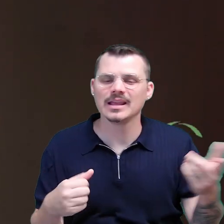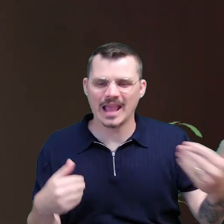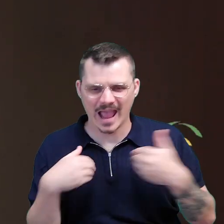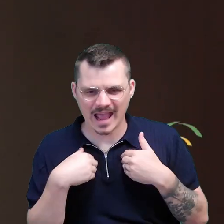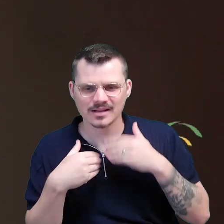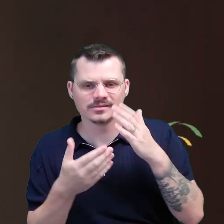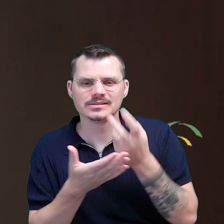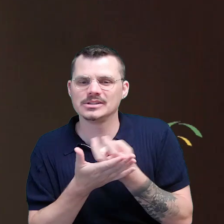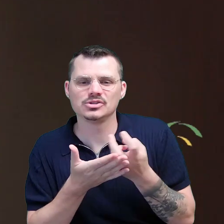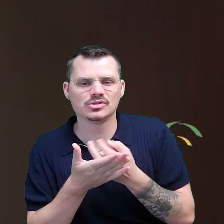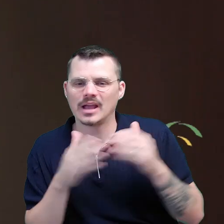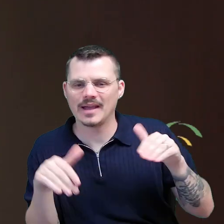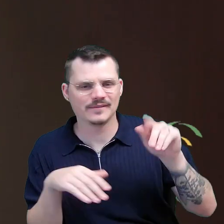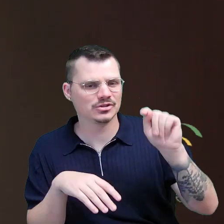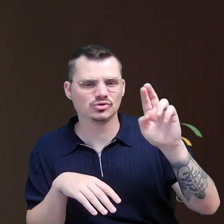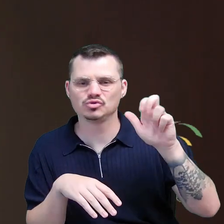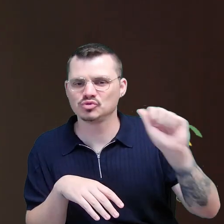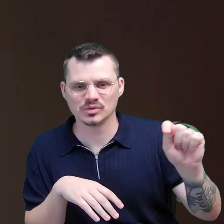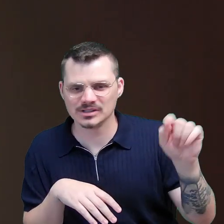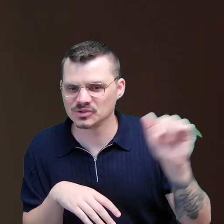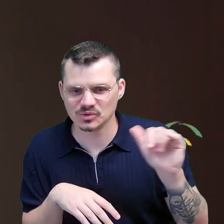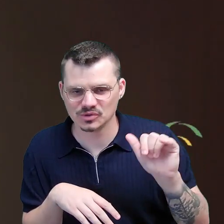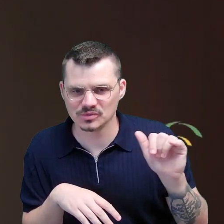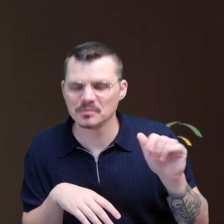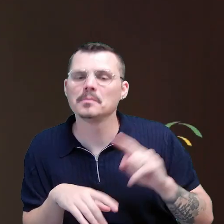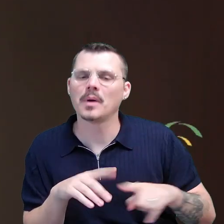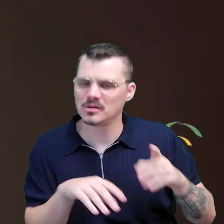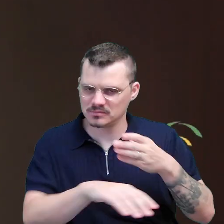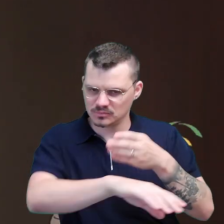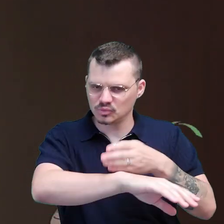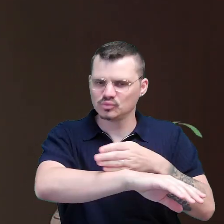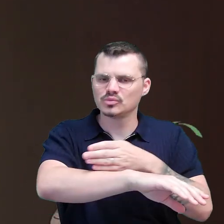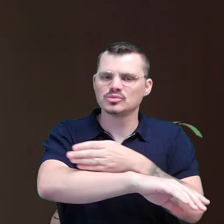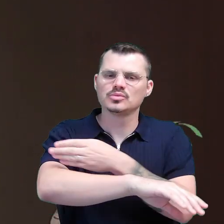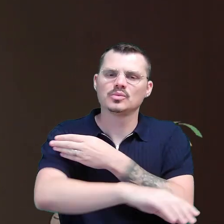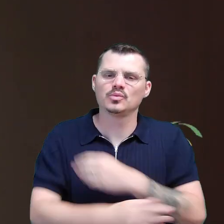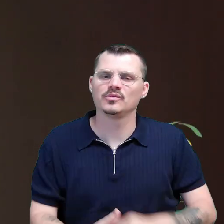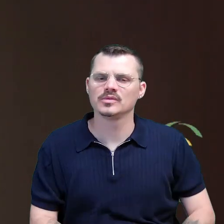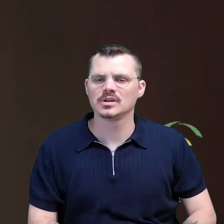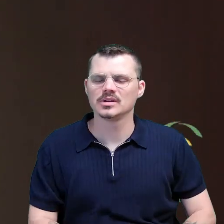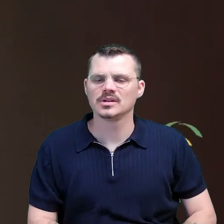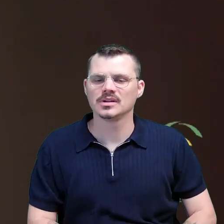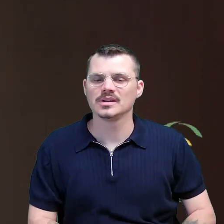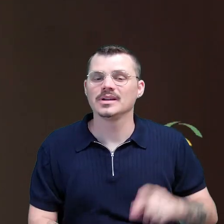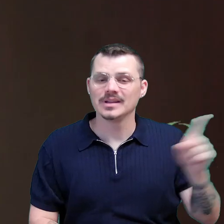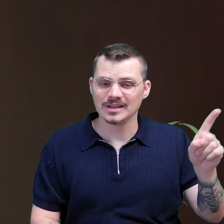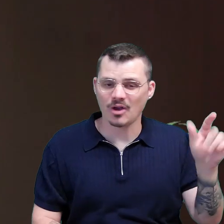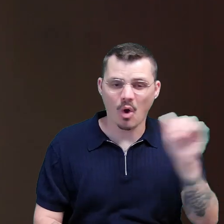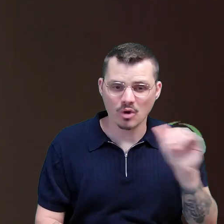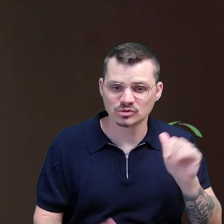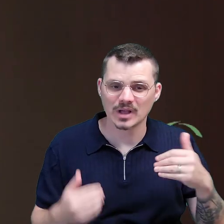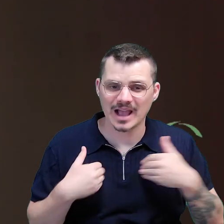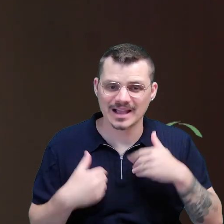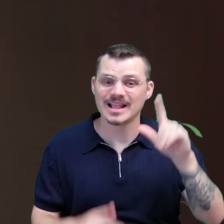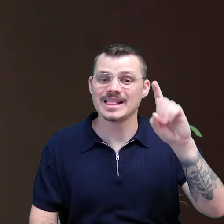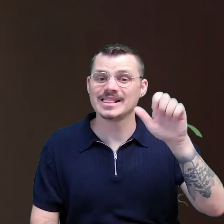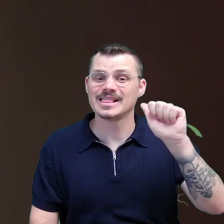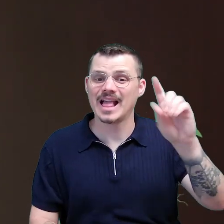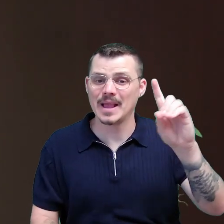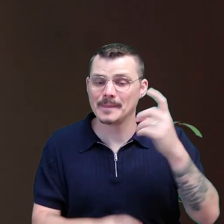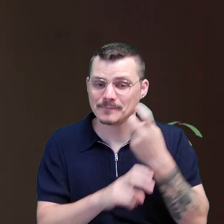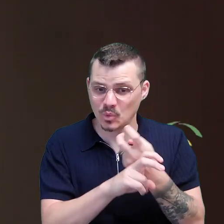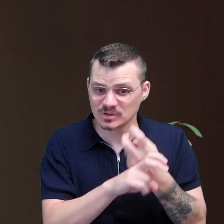had untreated seizures, and those improved. He also had lead